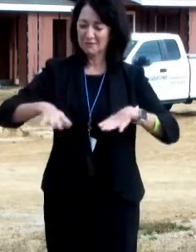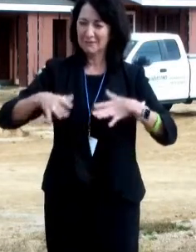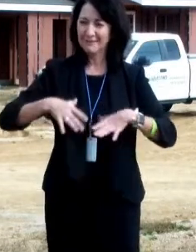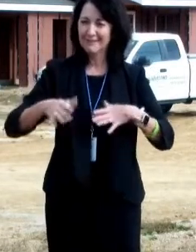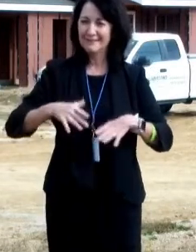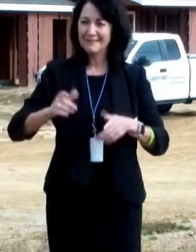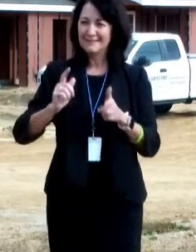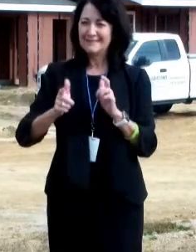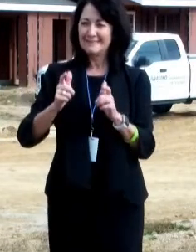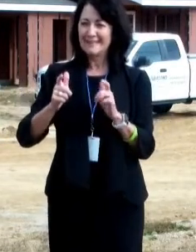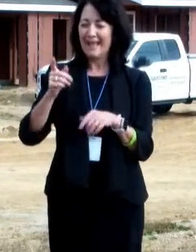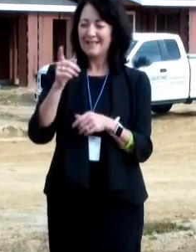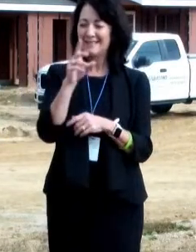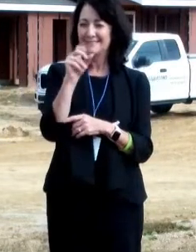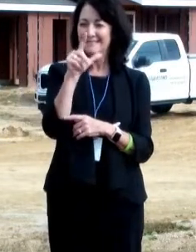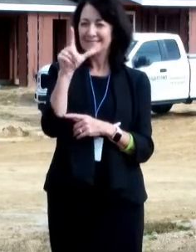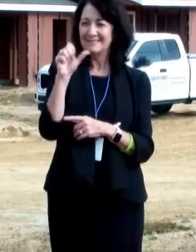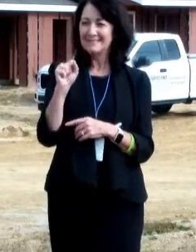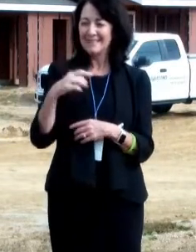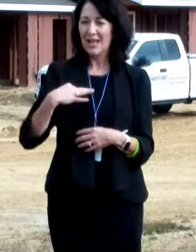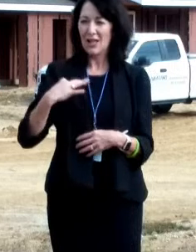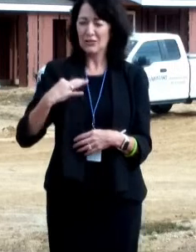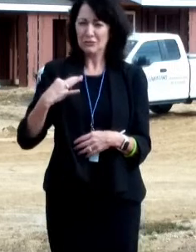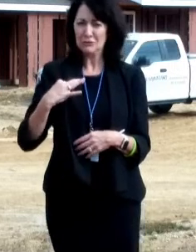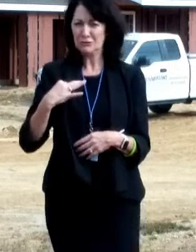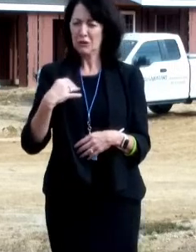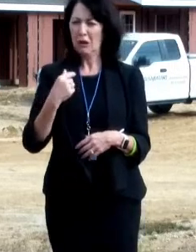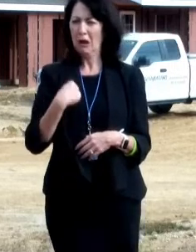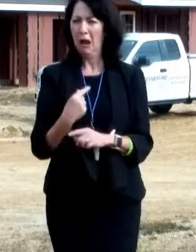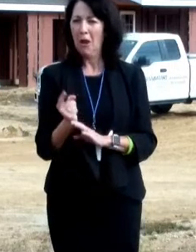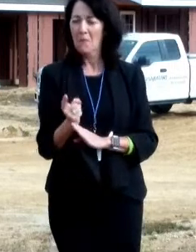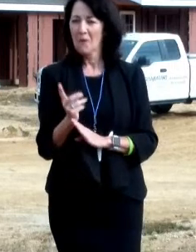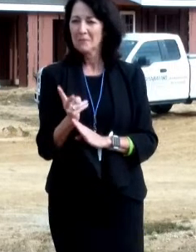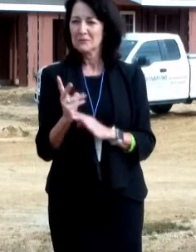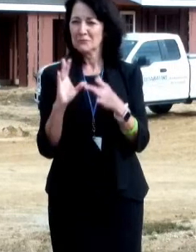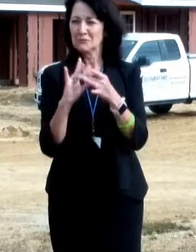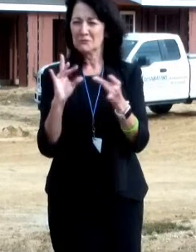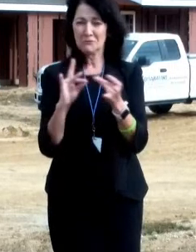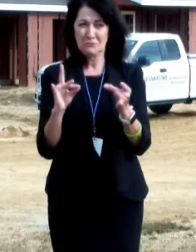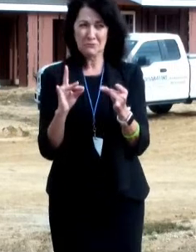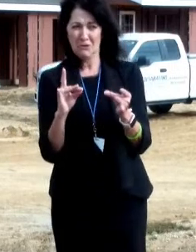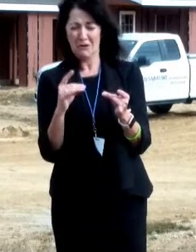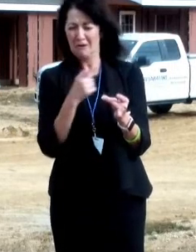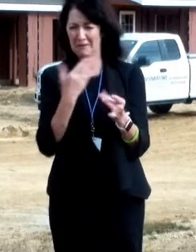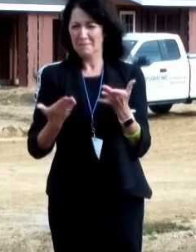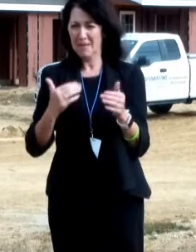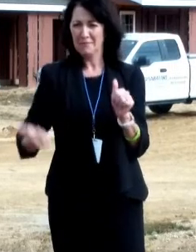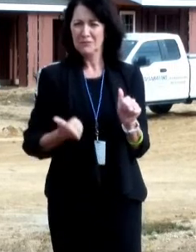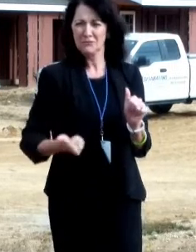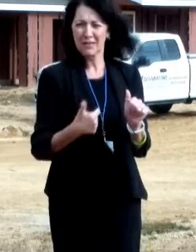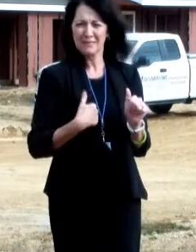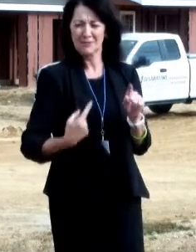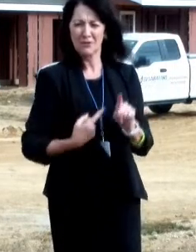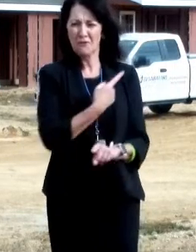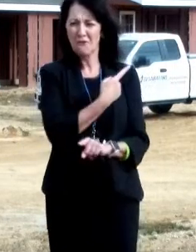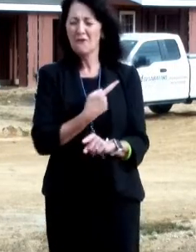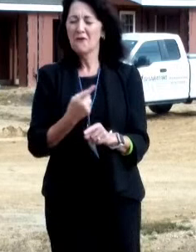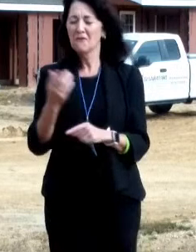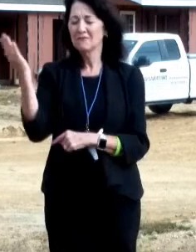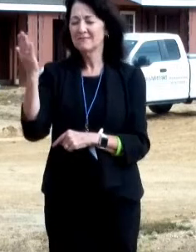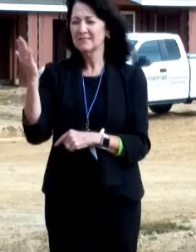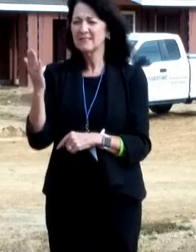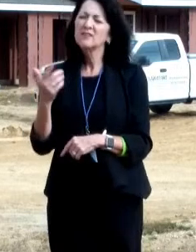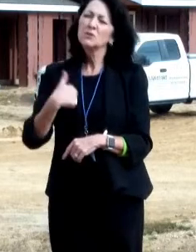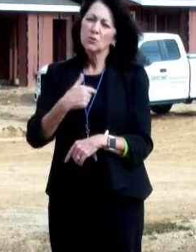I'm only going to take 2 more minutes of your time because now I feel like I'm going to be run off the stage. But we made a promise when we started this work.